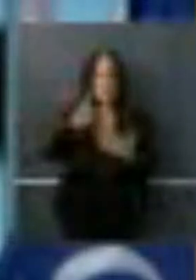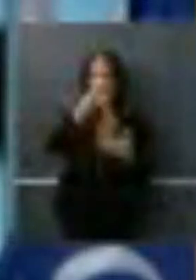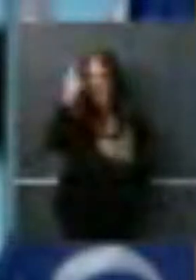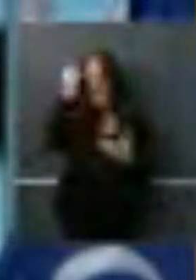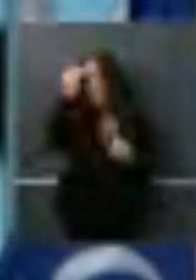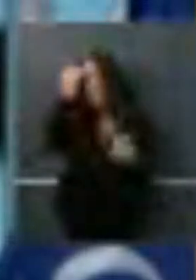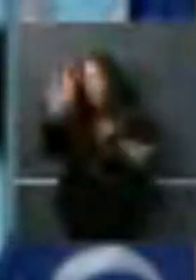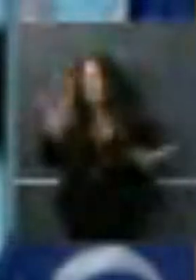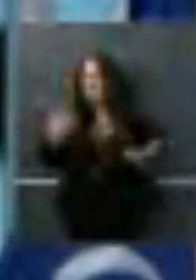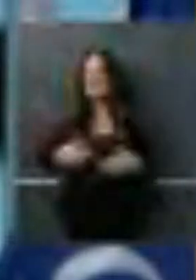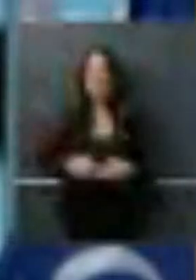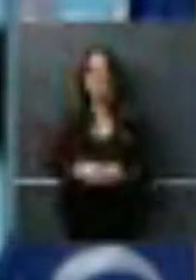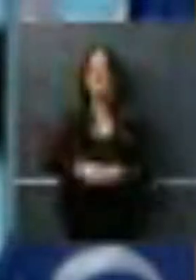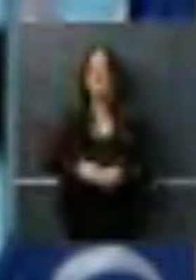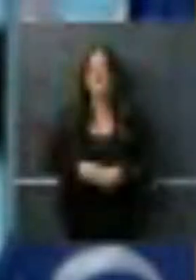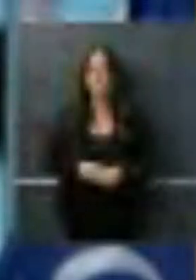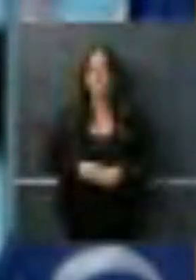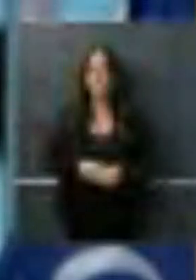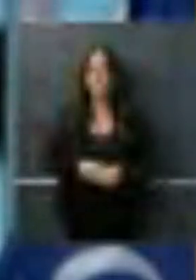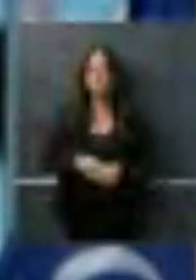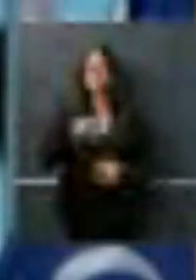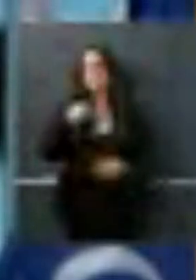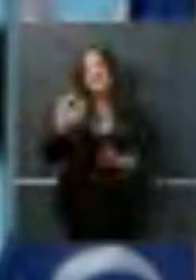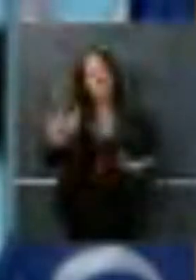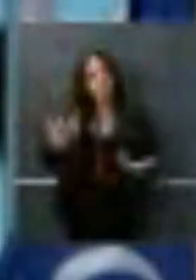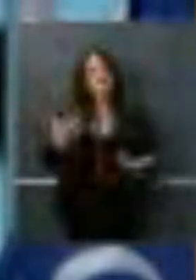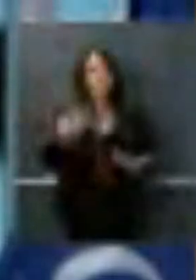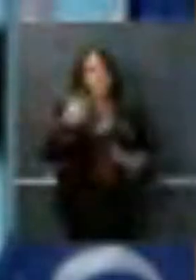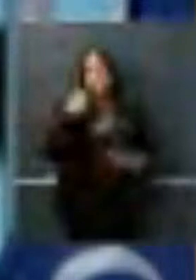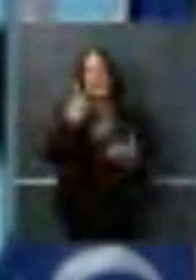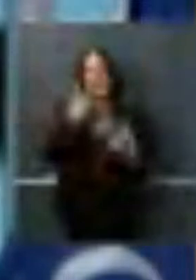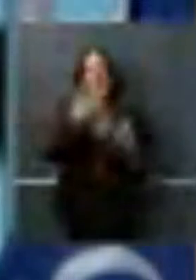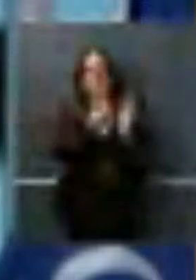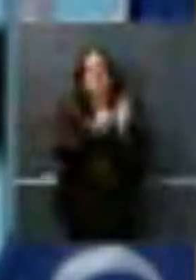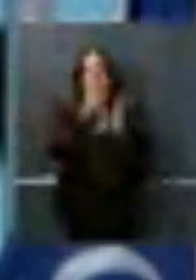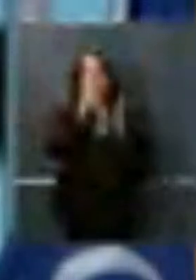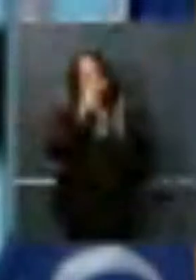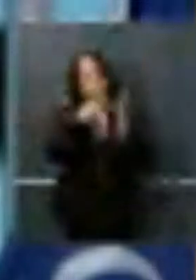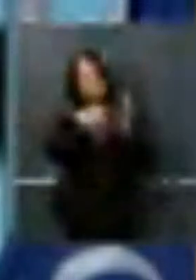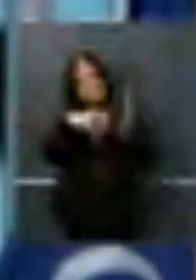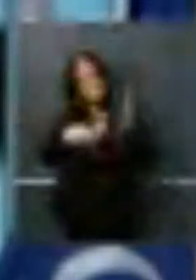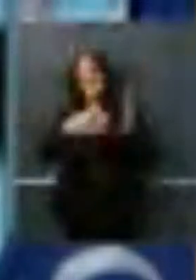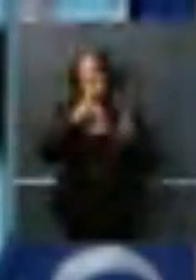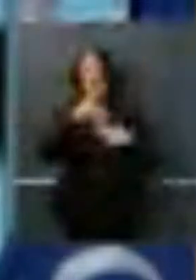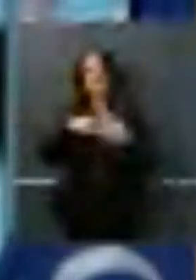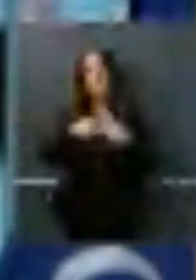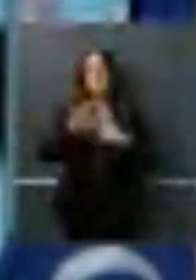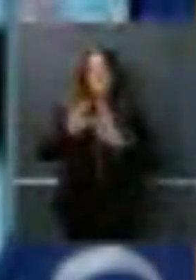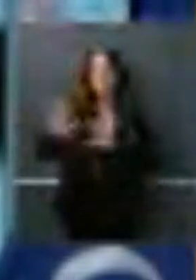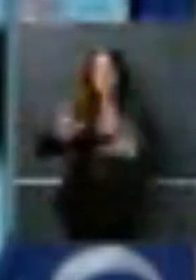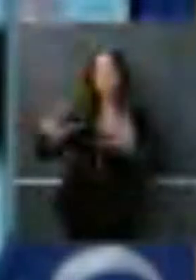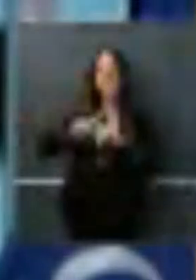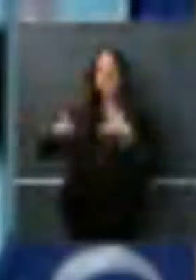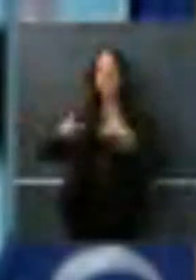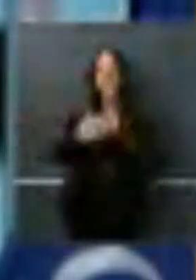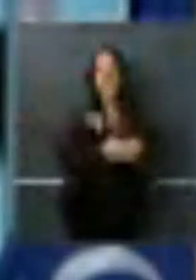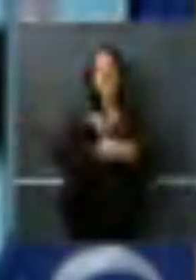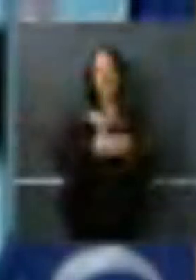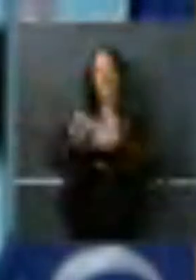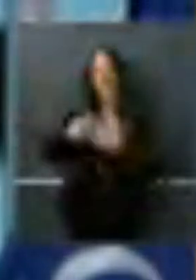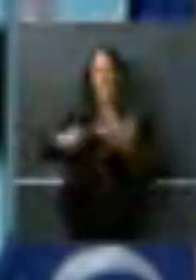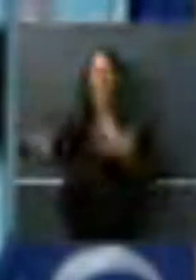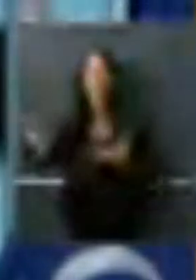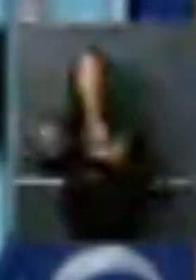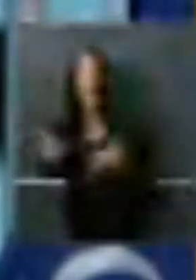and most have made public their desires and requests. Boards of supervisors have sent letters, mayors have sent